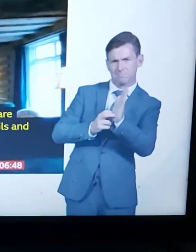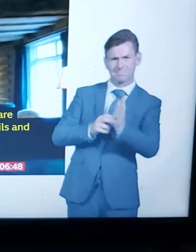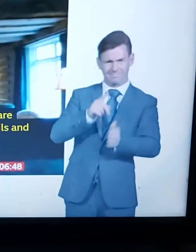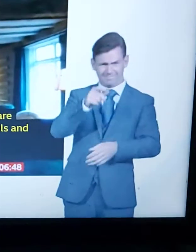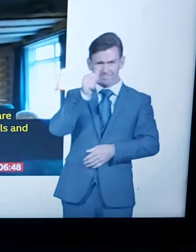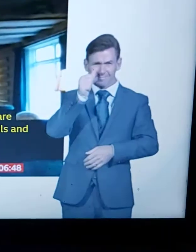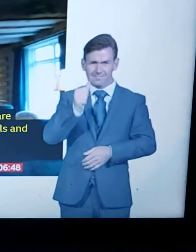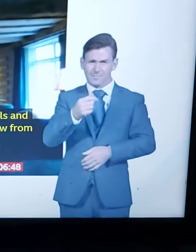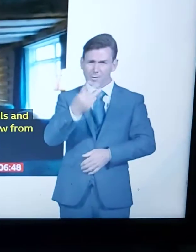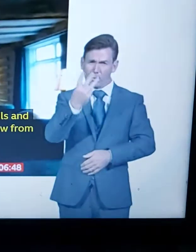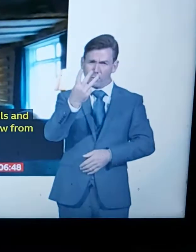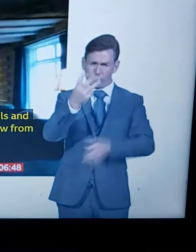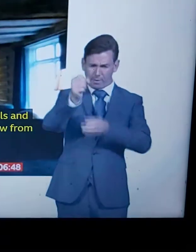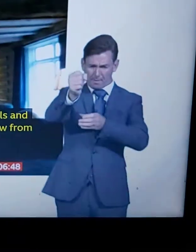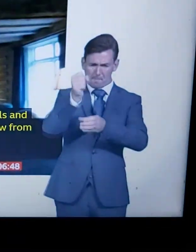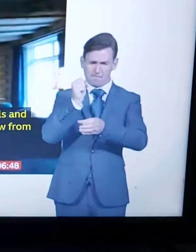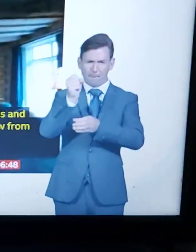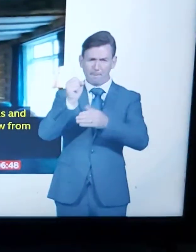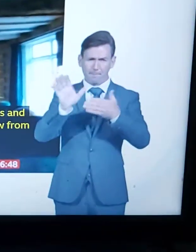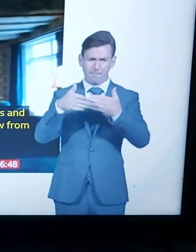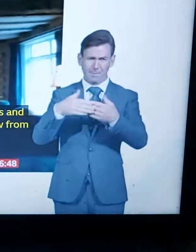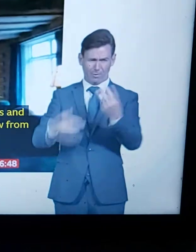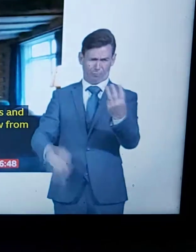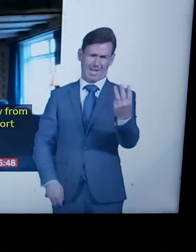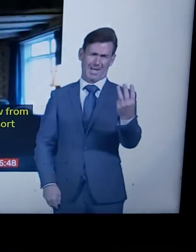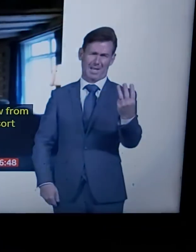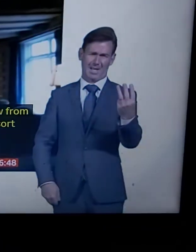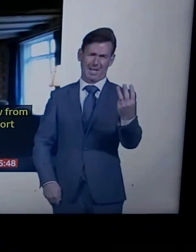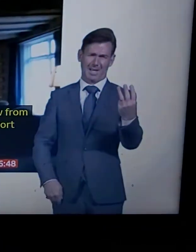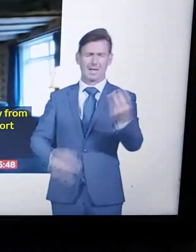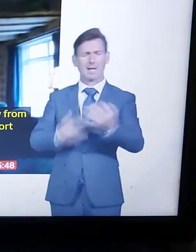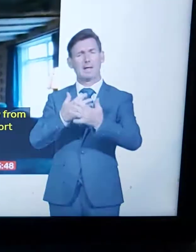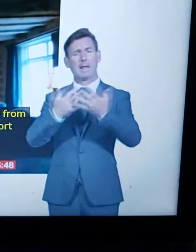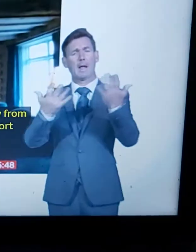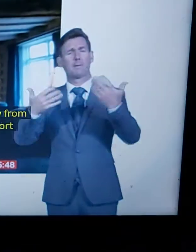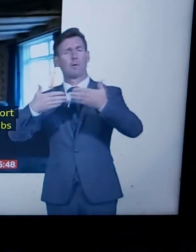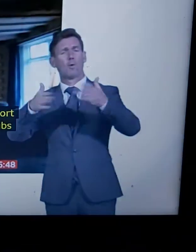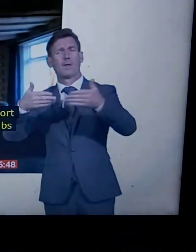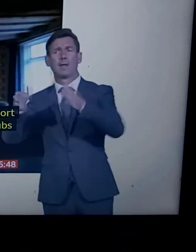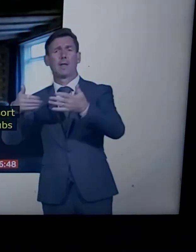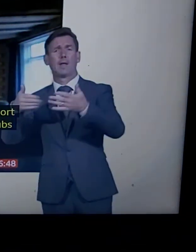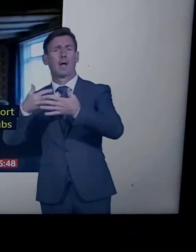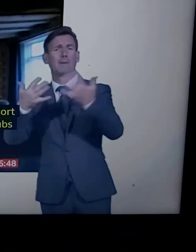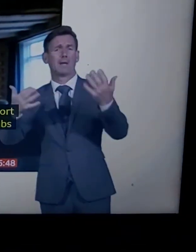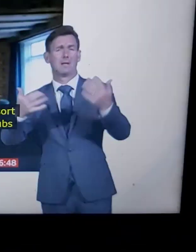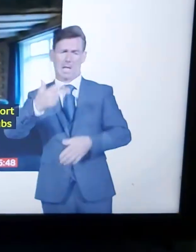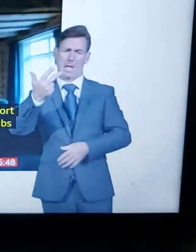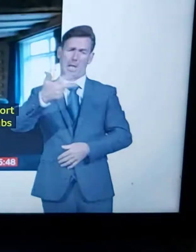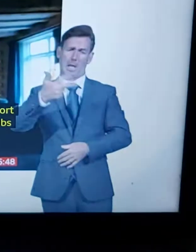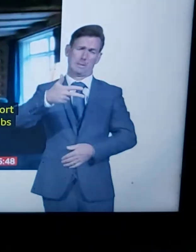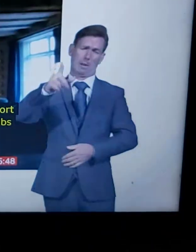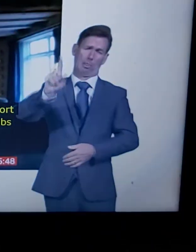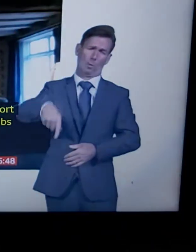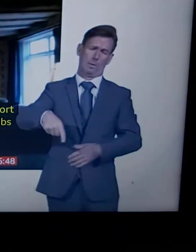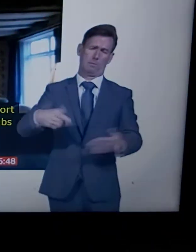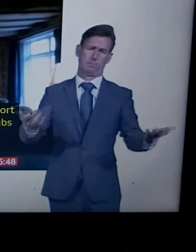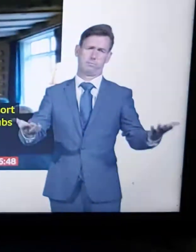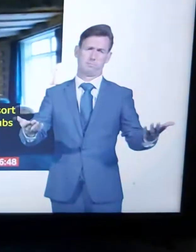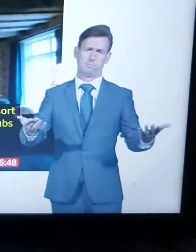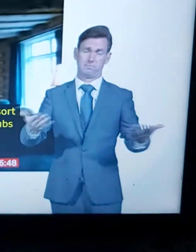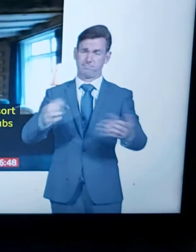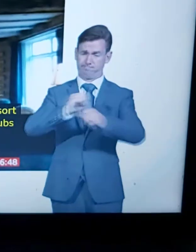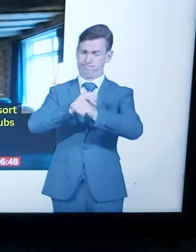I think over 18,000 opened on the weekend. And so it's a very small amount. mean, the virus is out there. It's, you know, it's not gone